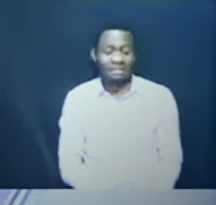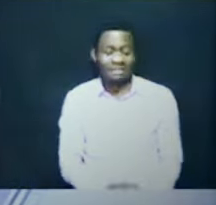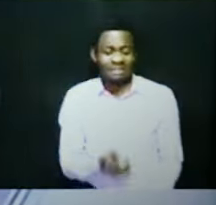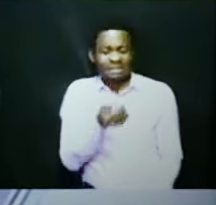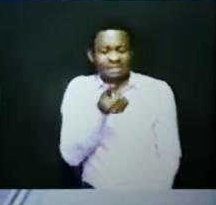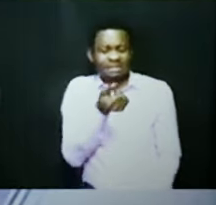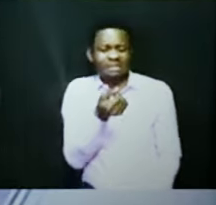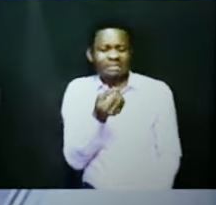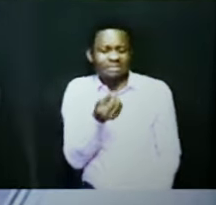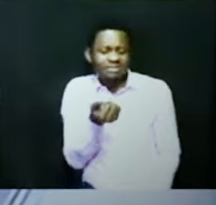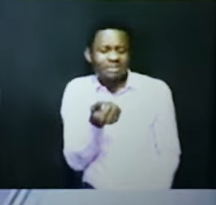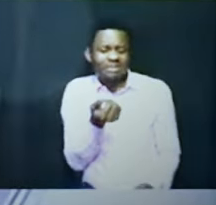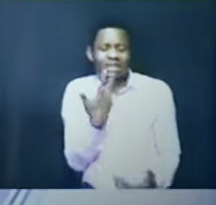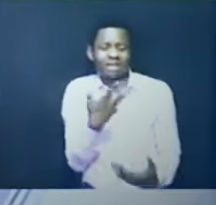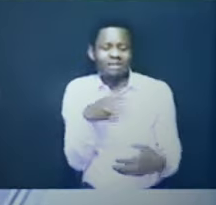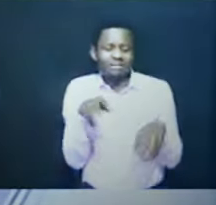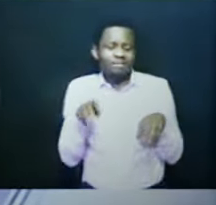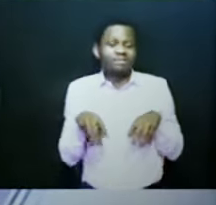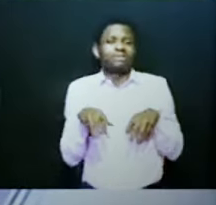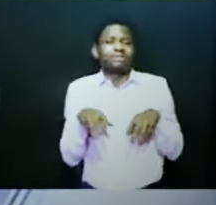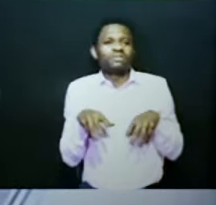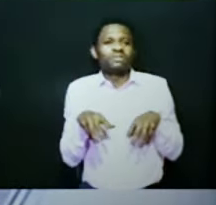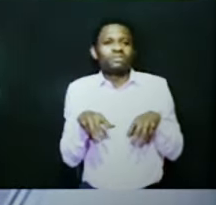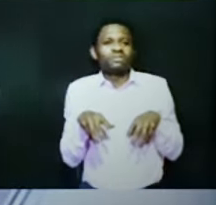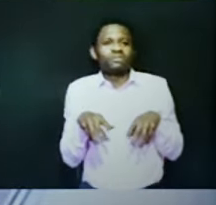of hands to rest, dash.